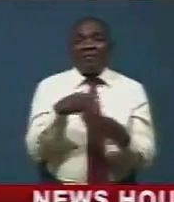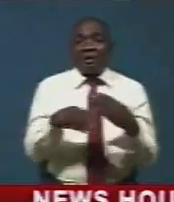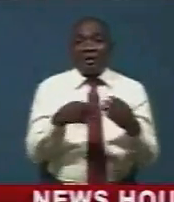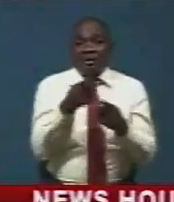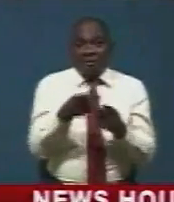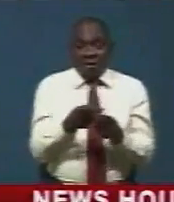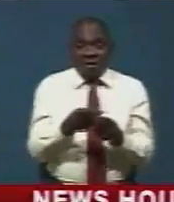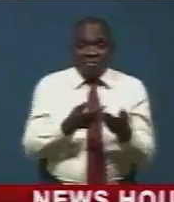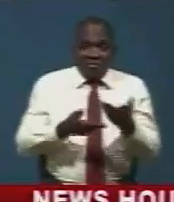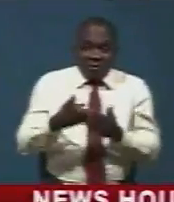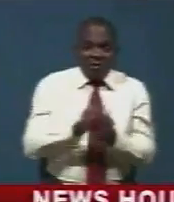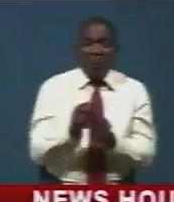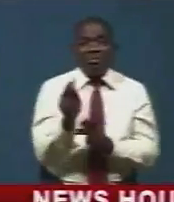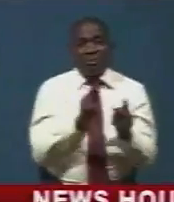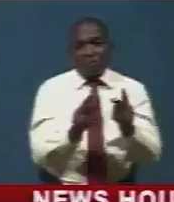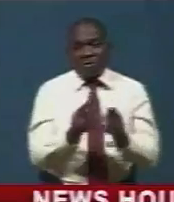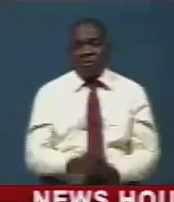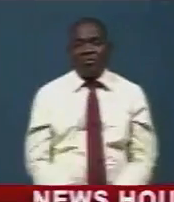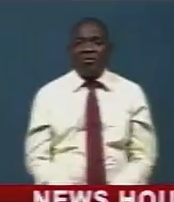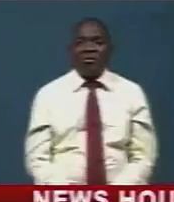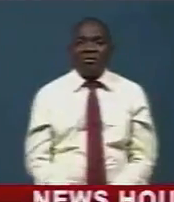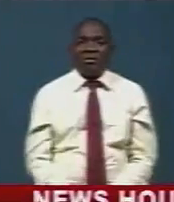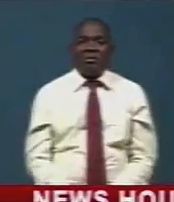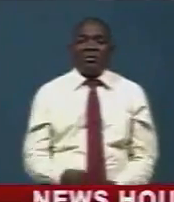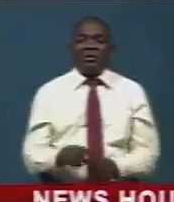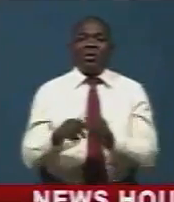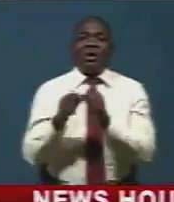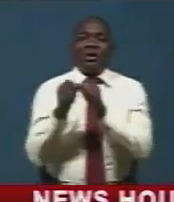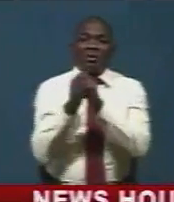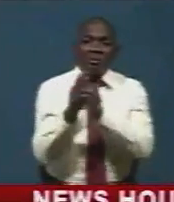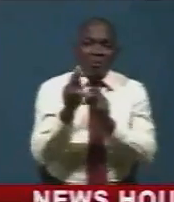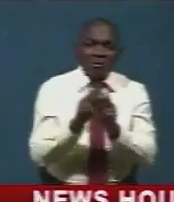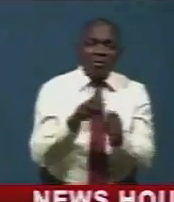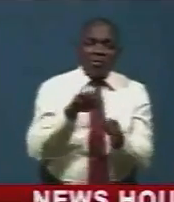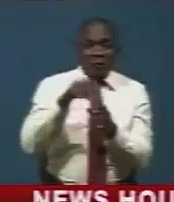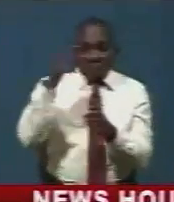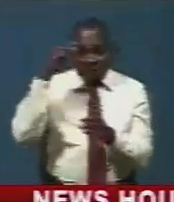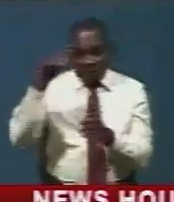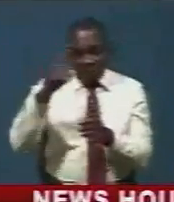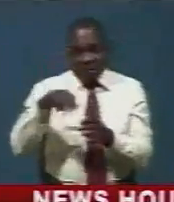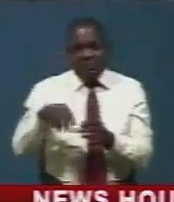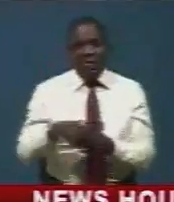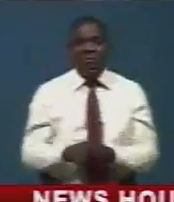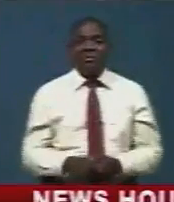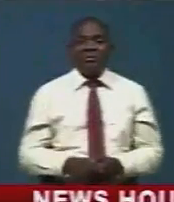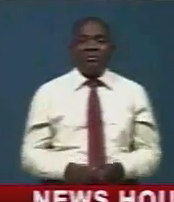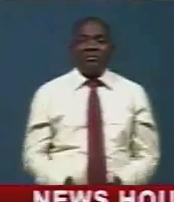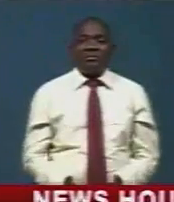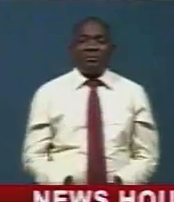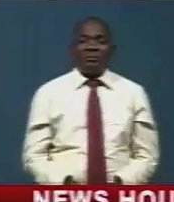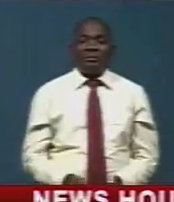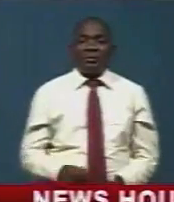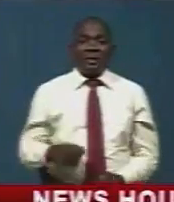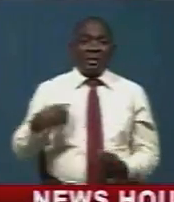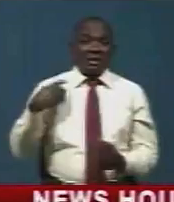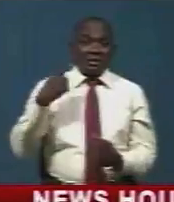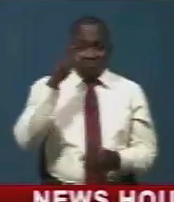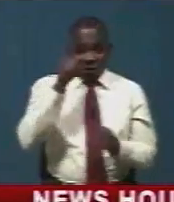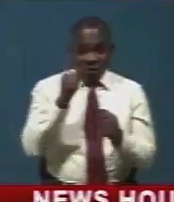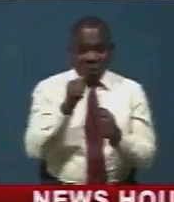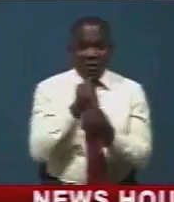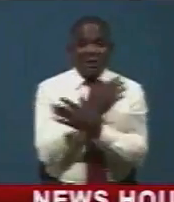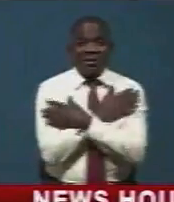his interactions with the populace to canvass for their vote in the impending national exercise. Since it was a